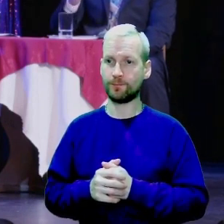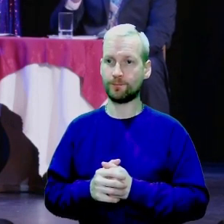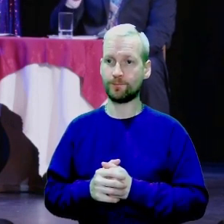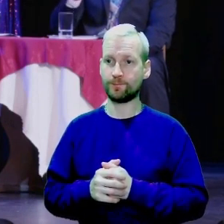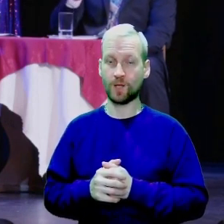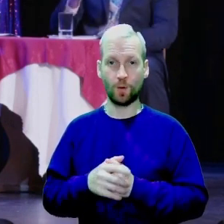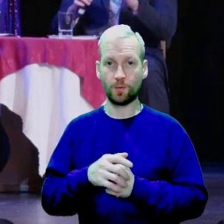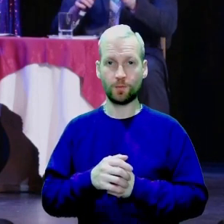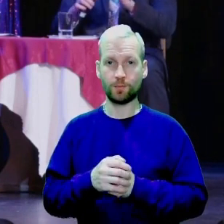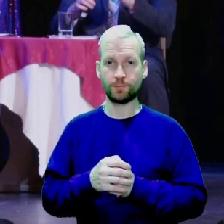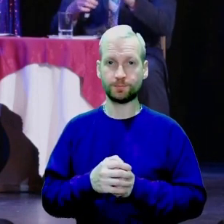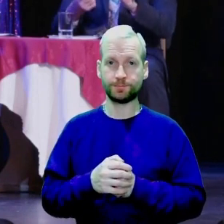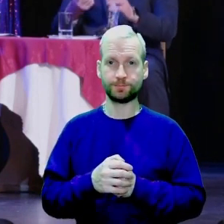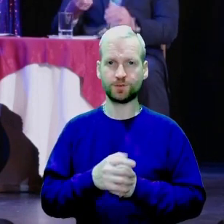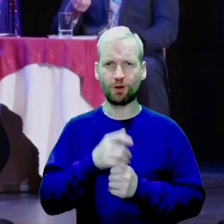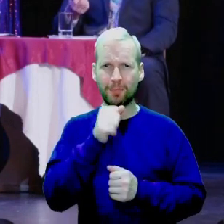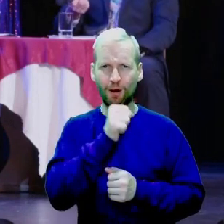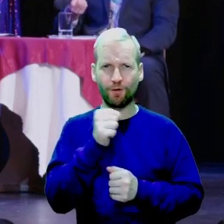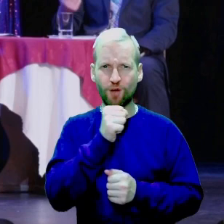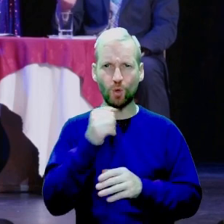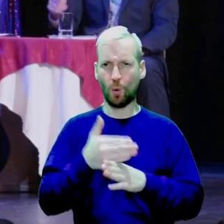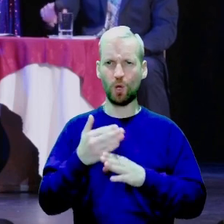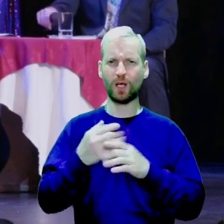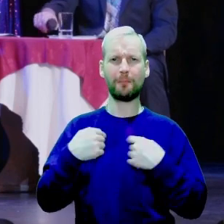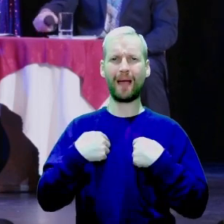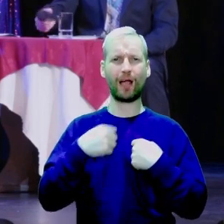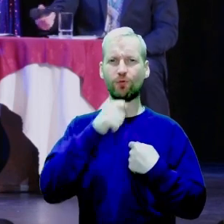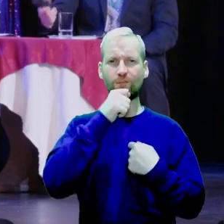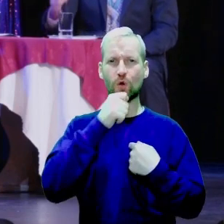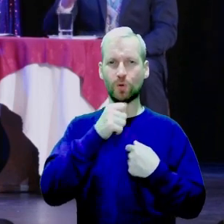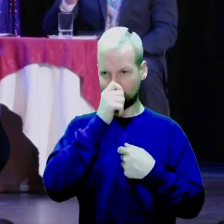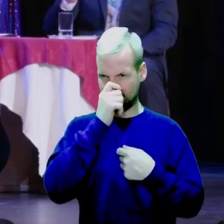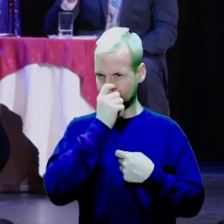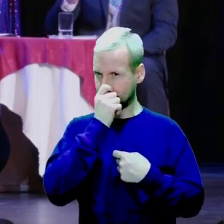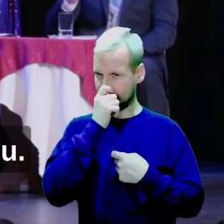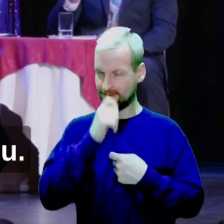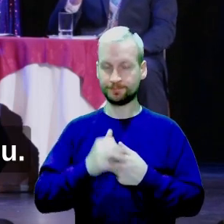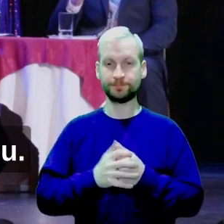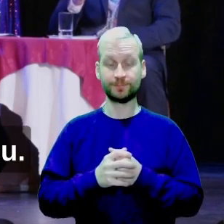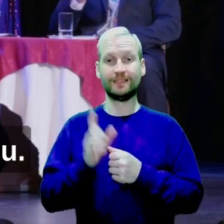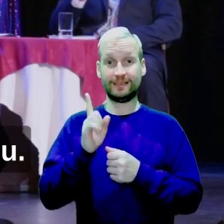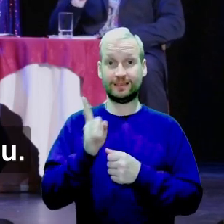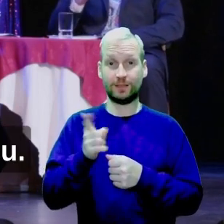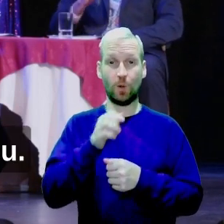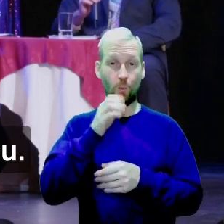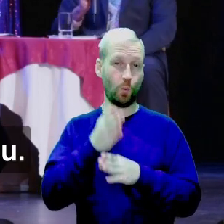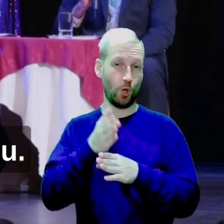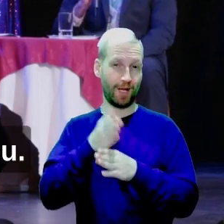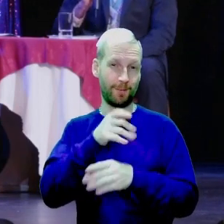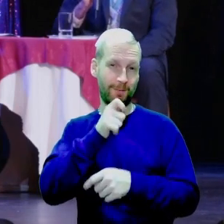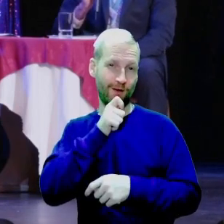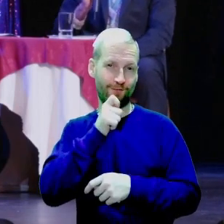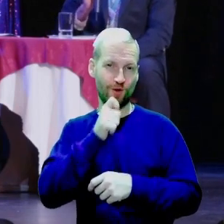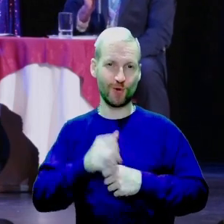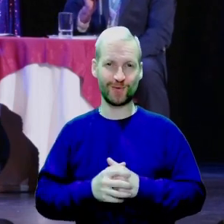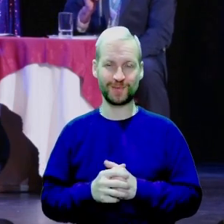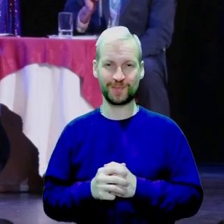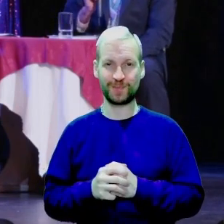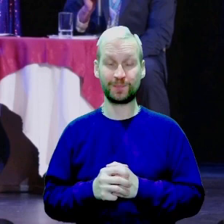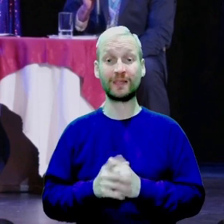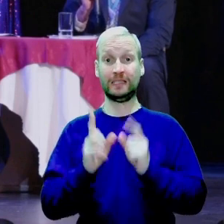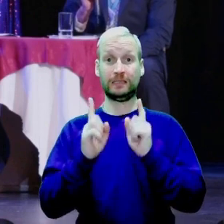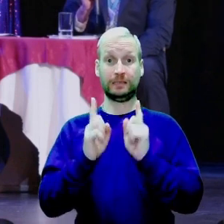you mean? Yeah. Sorry, I get the microphone, but. So, it's working now. Thank you. So